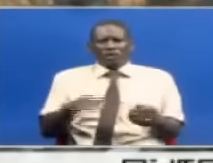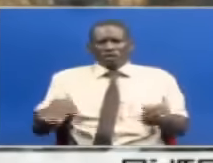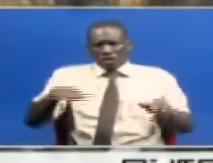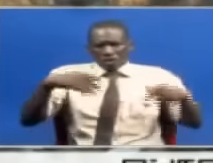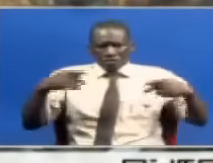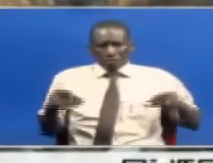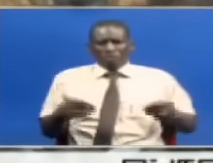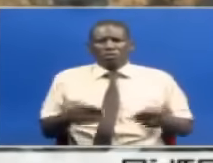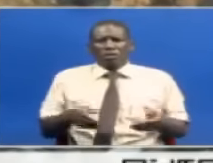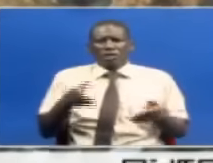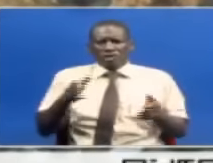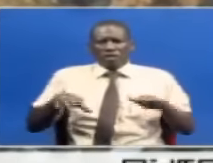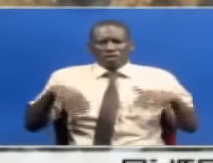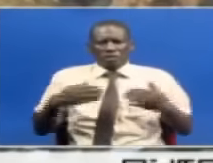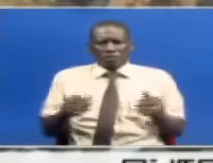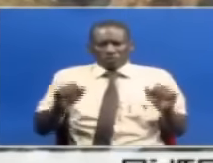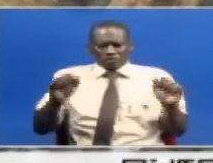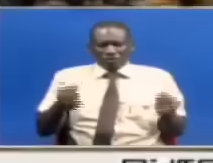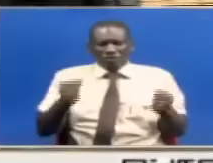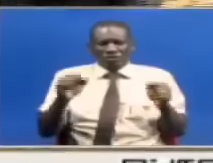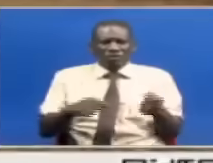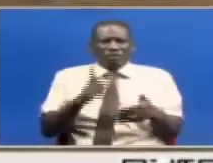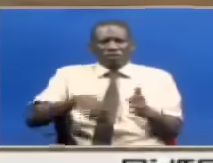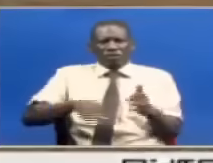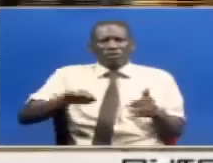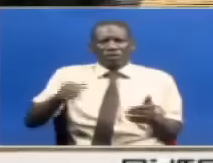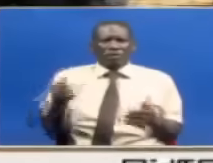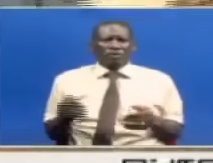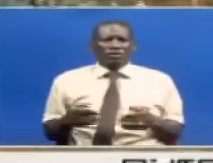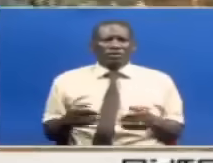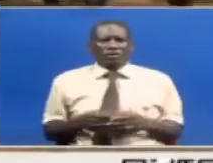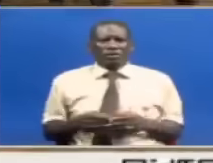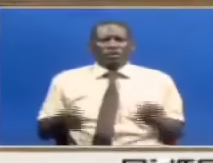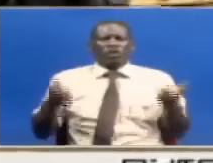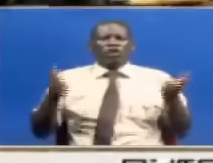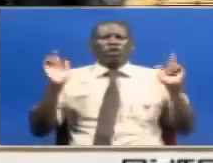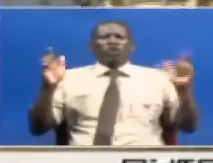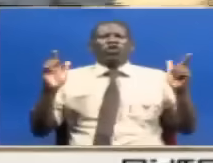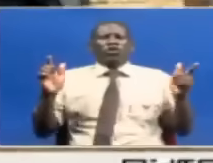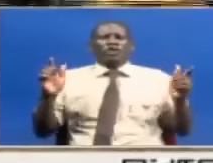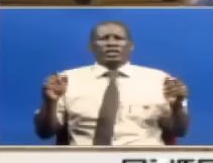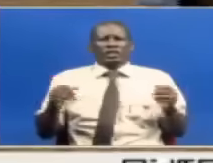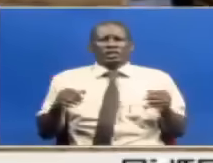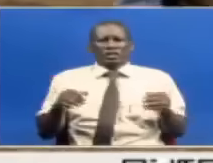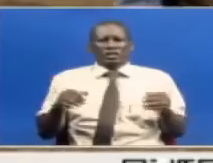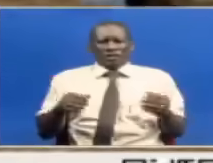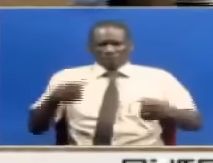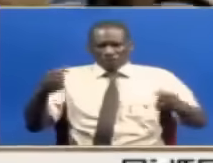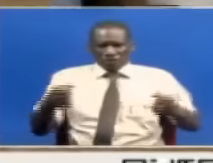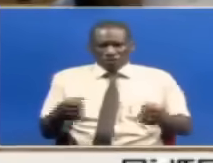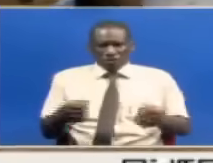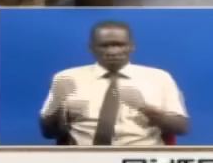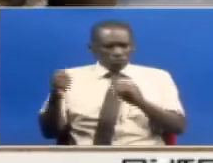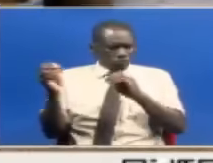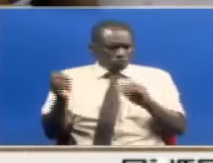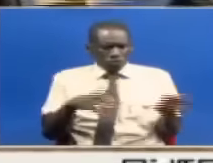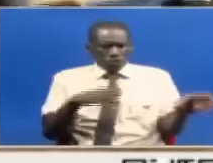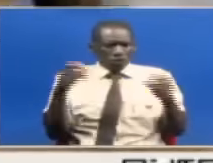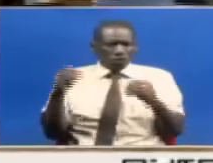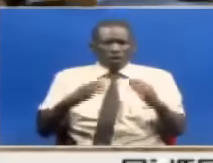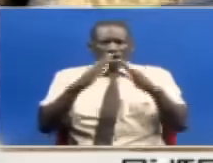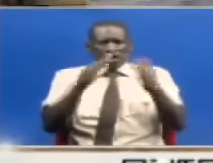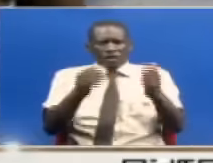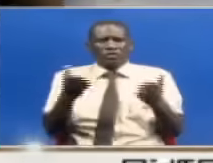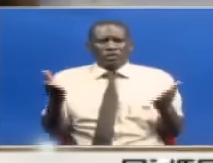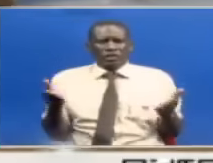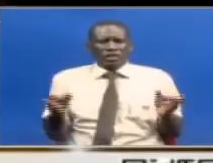it is all about salvaging what is left. Lorries, trucks and pickups are being loaded with household items